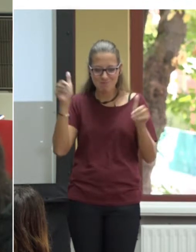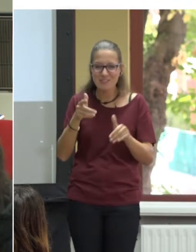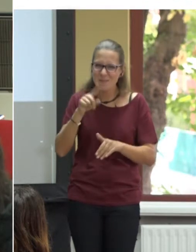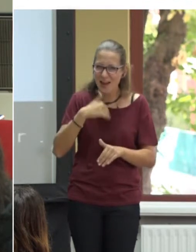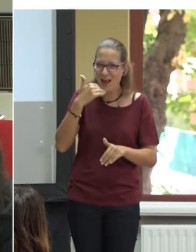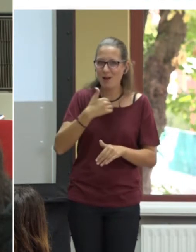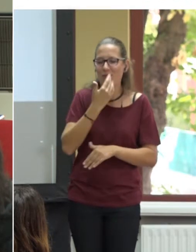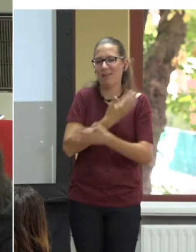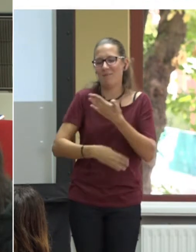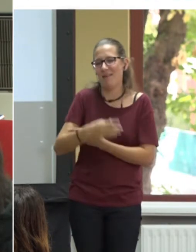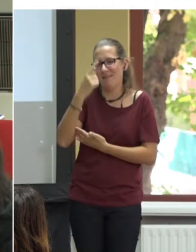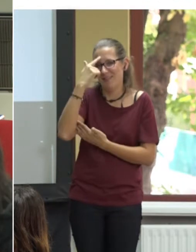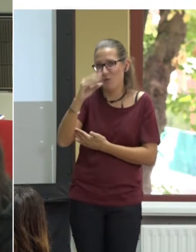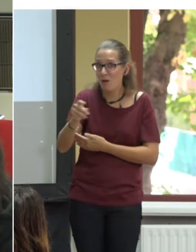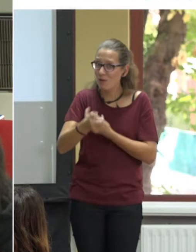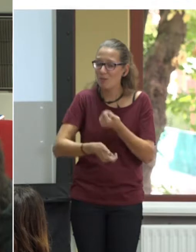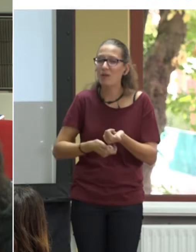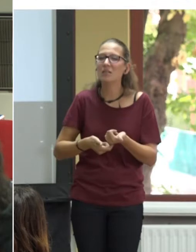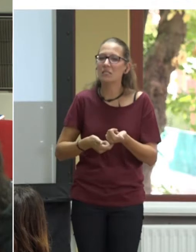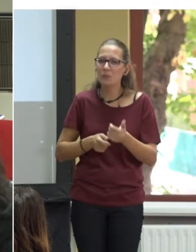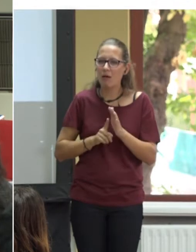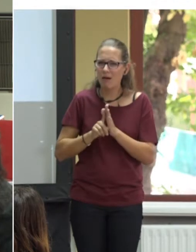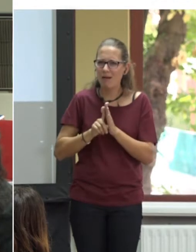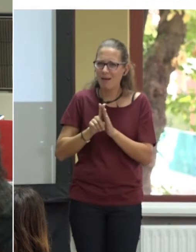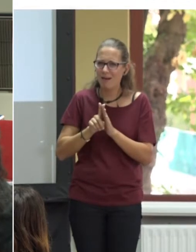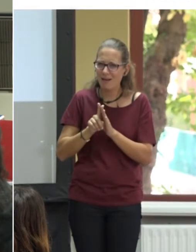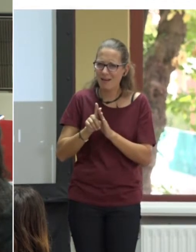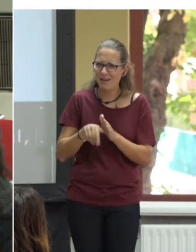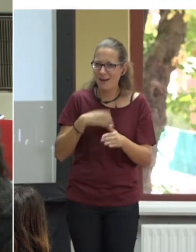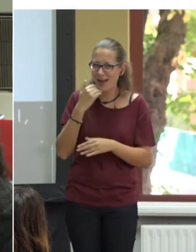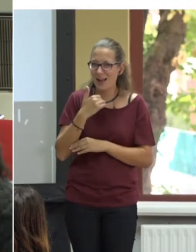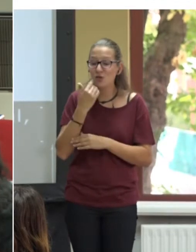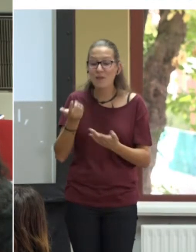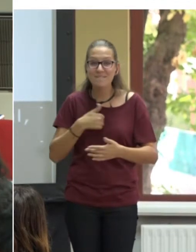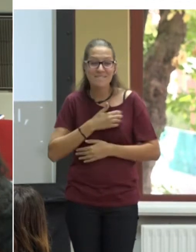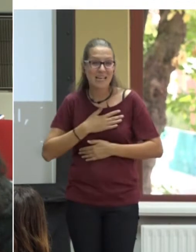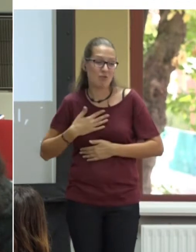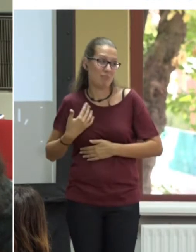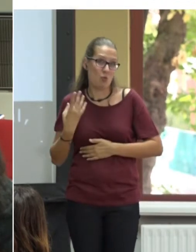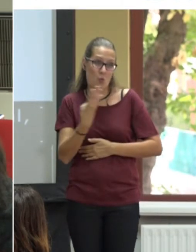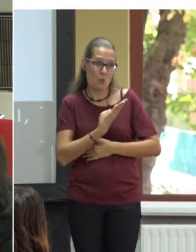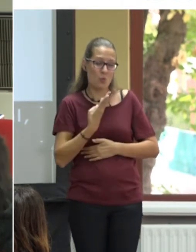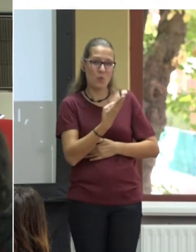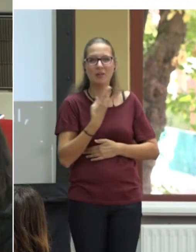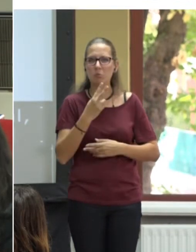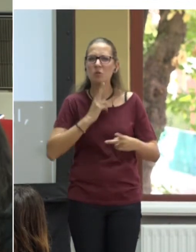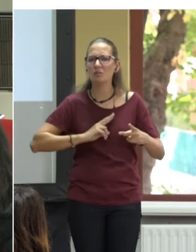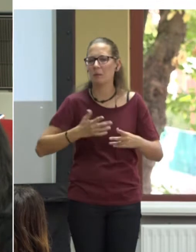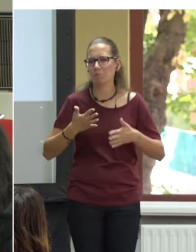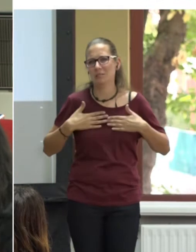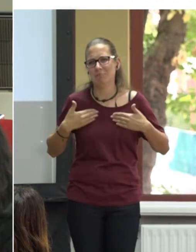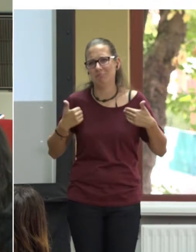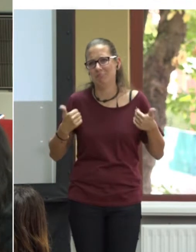intellectual impairment level, and we're advancing little by little. But I wanted to ask us four speakers and